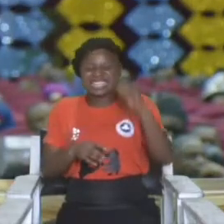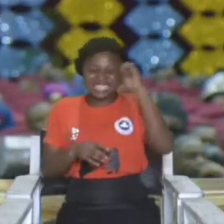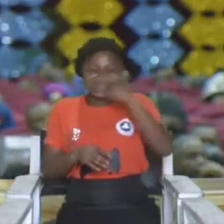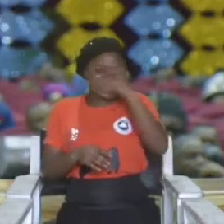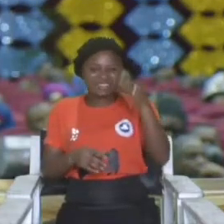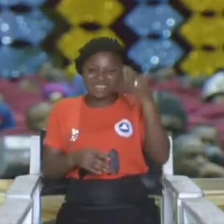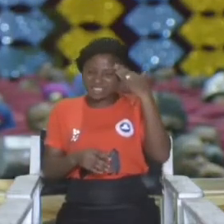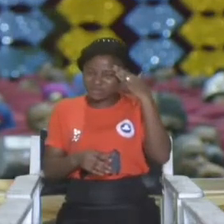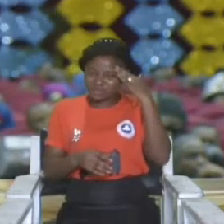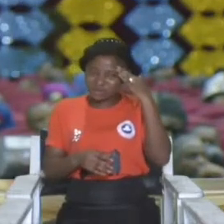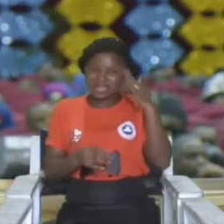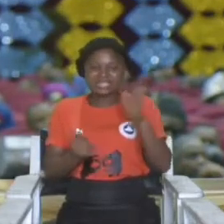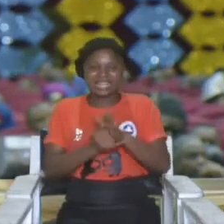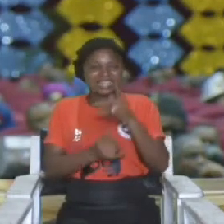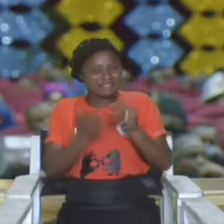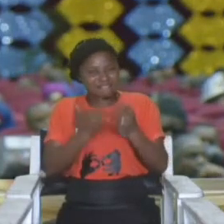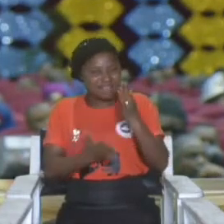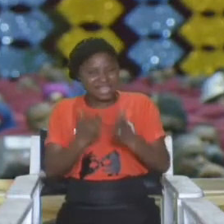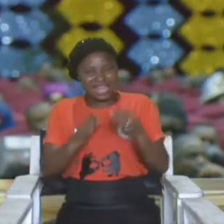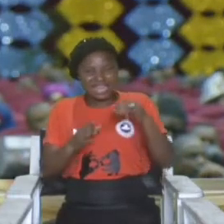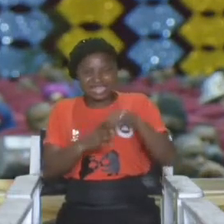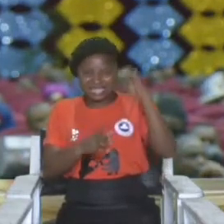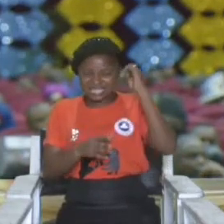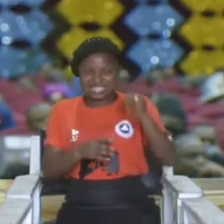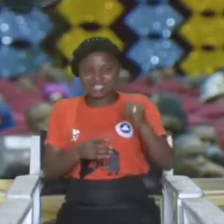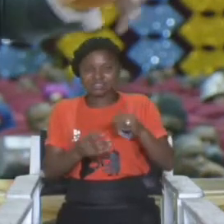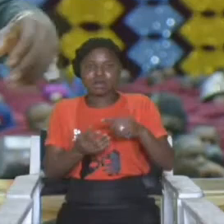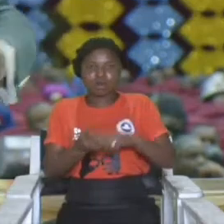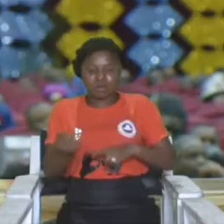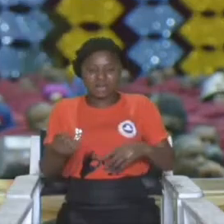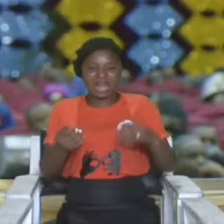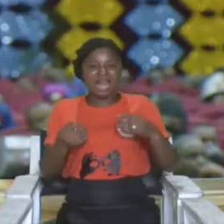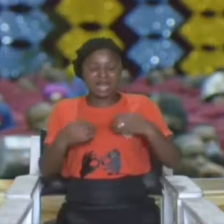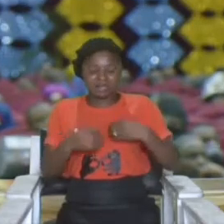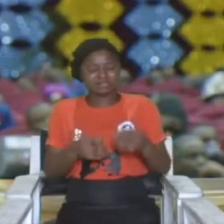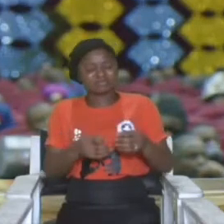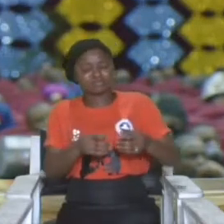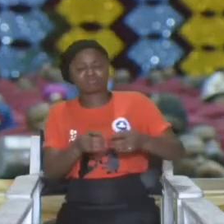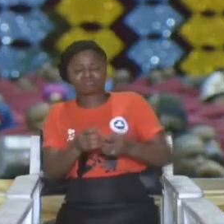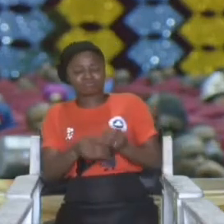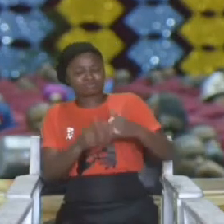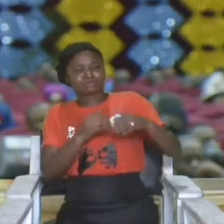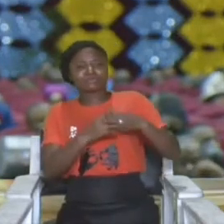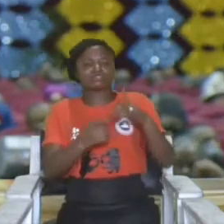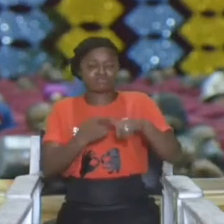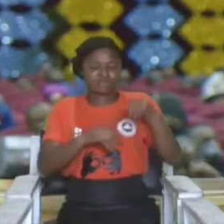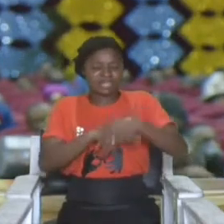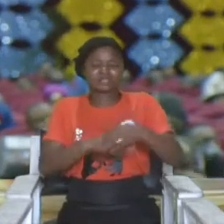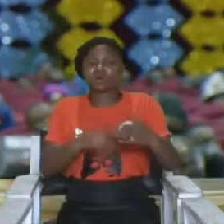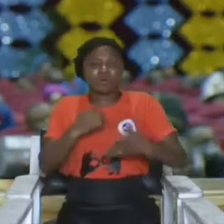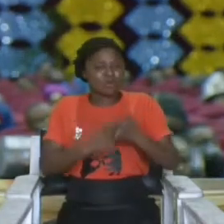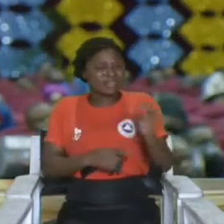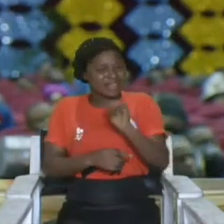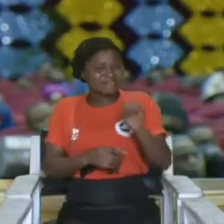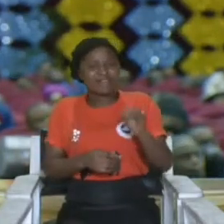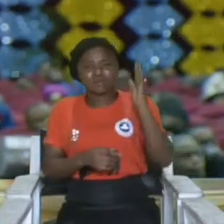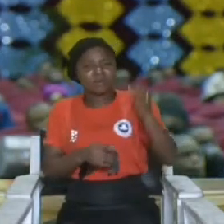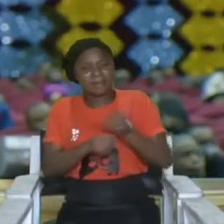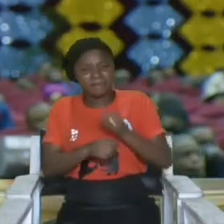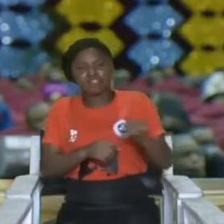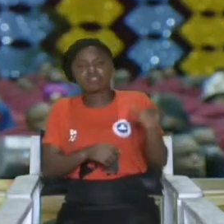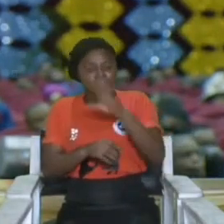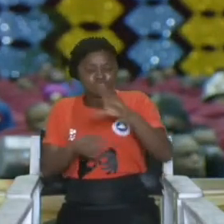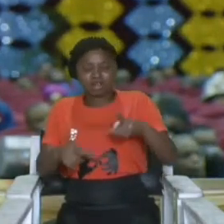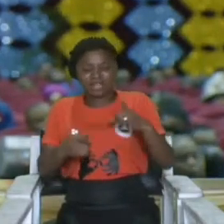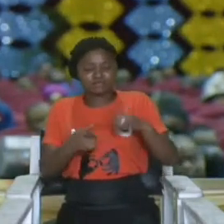that the fire in his rod has depleted. Tonight, whatever will make your fire to go